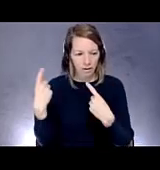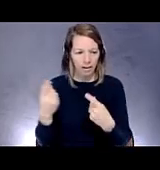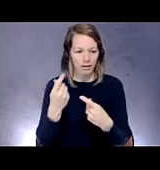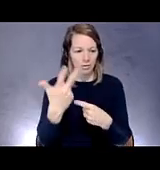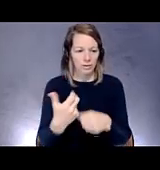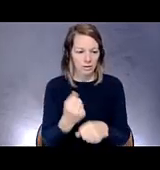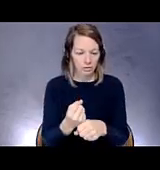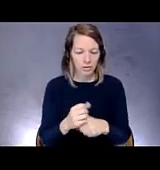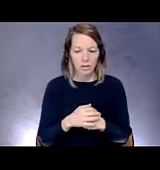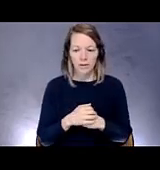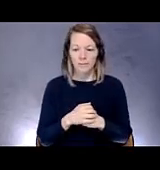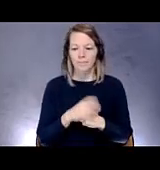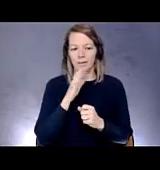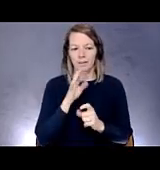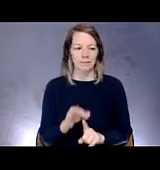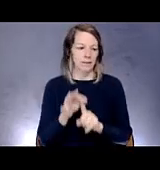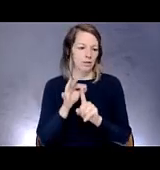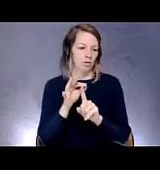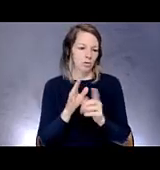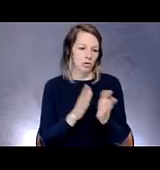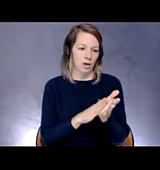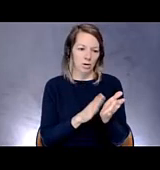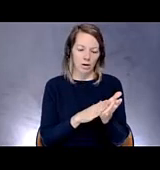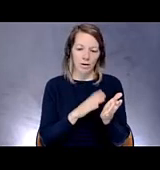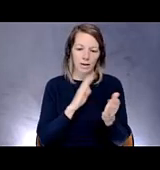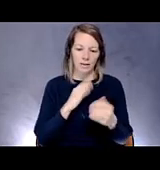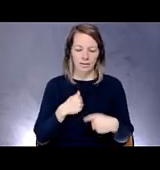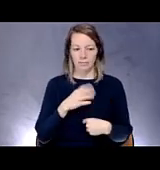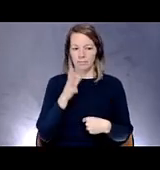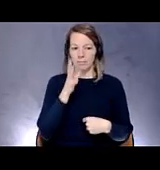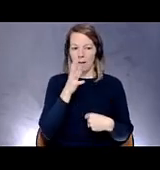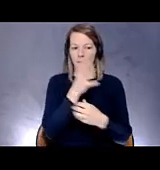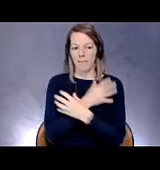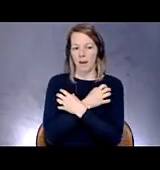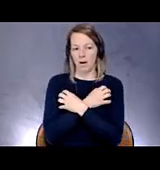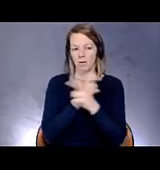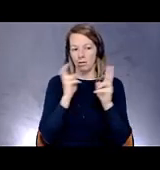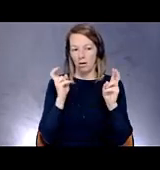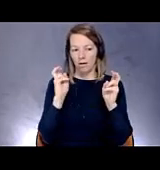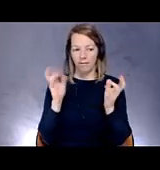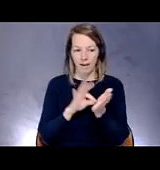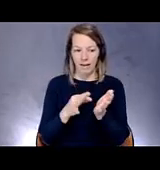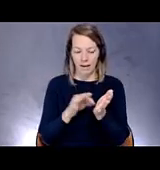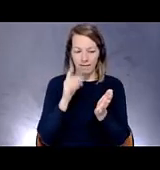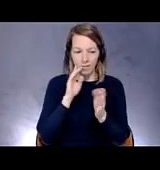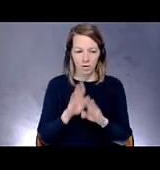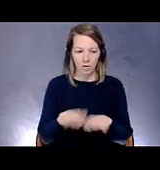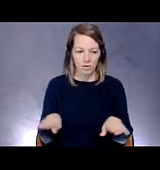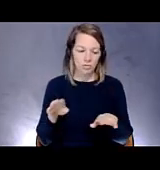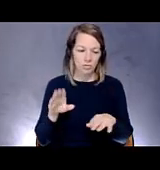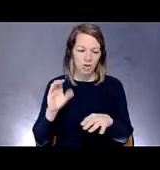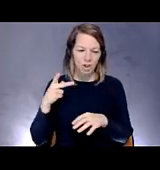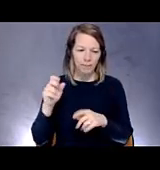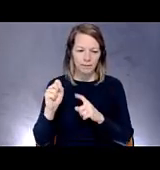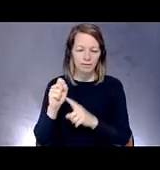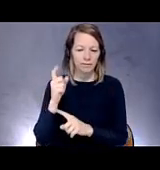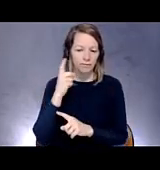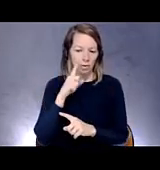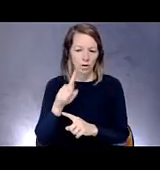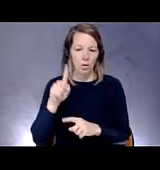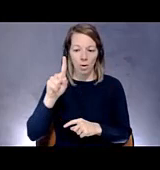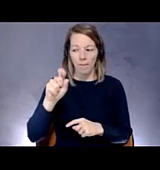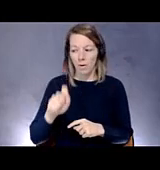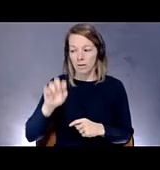And just a special shout out as a mama bear of Medicaid and the Children's Health Insurance Program for your services to